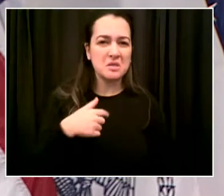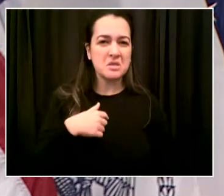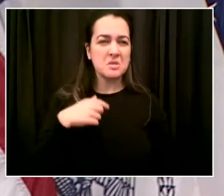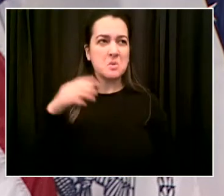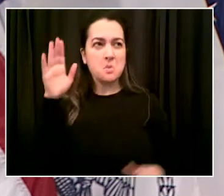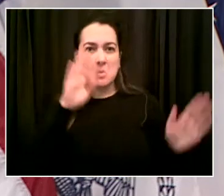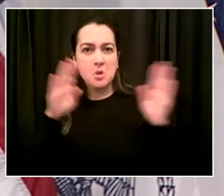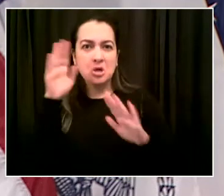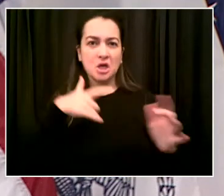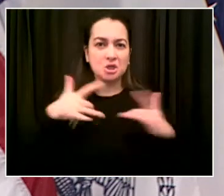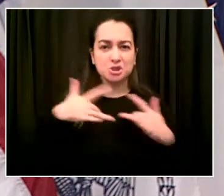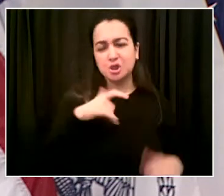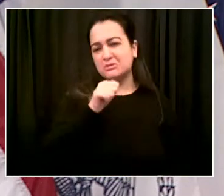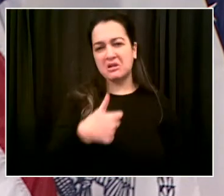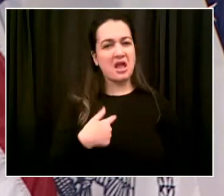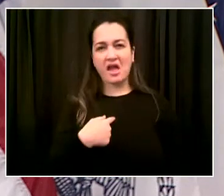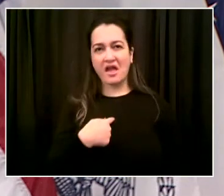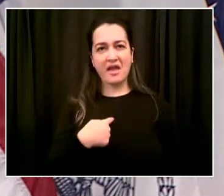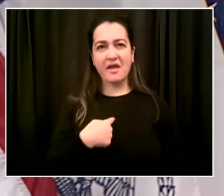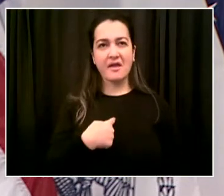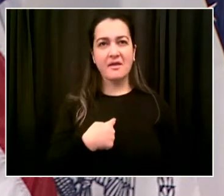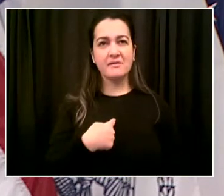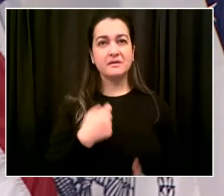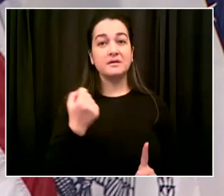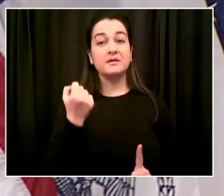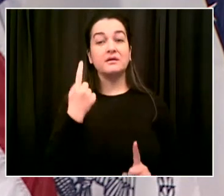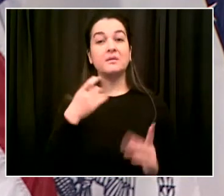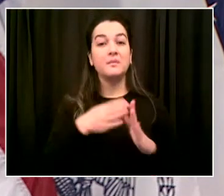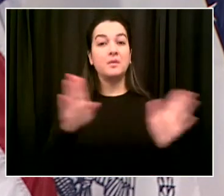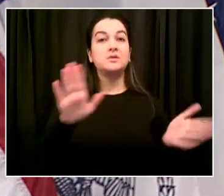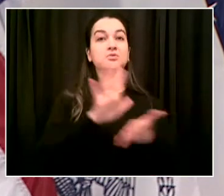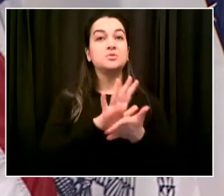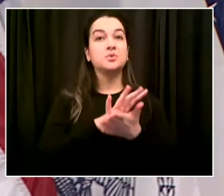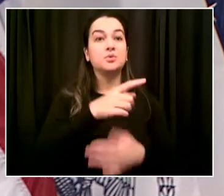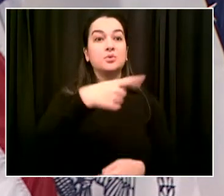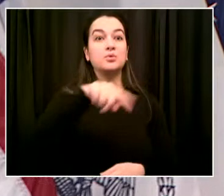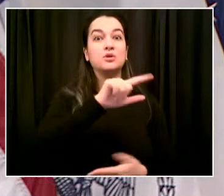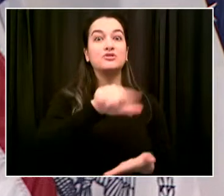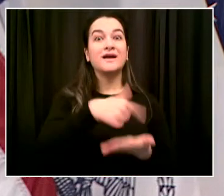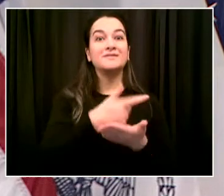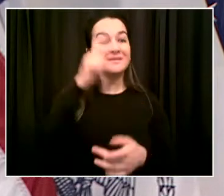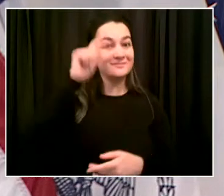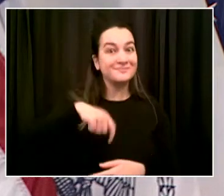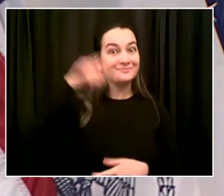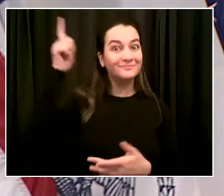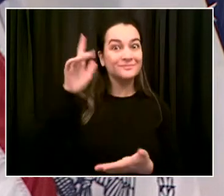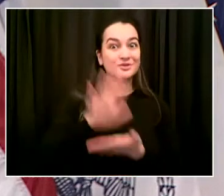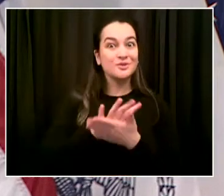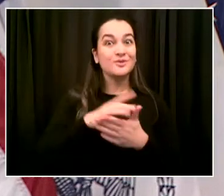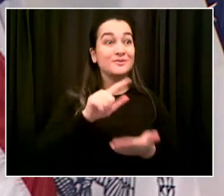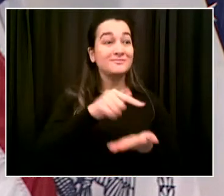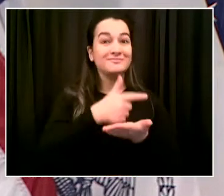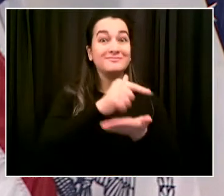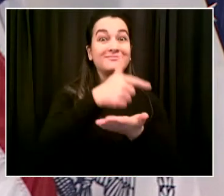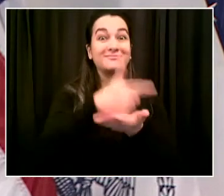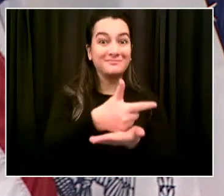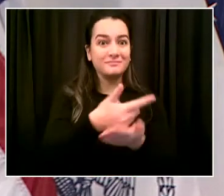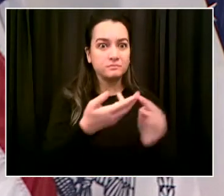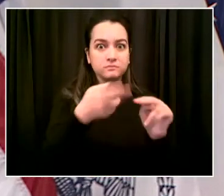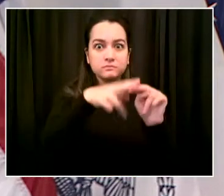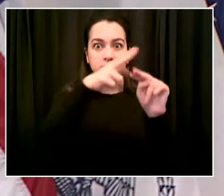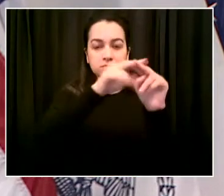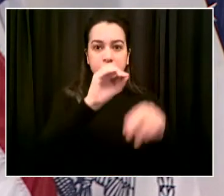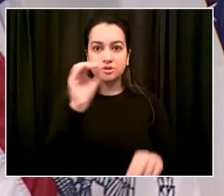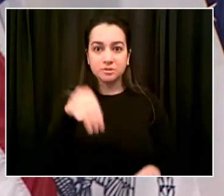and then surpassing the national graduation rate. We've seen consistent progress on test scores. So many things in our